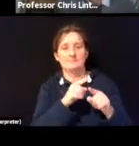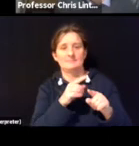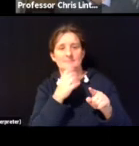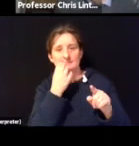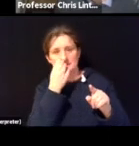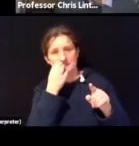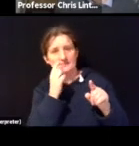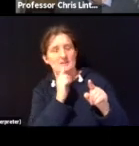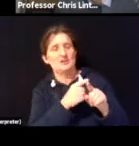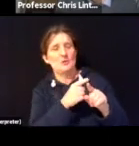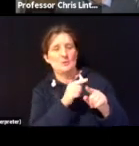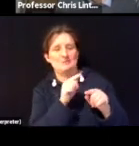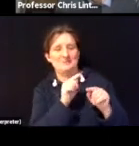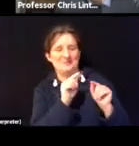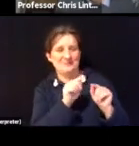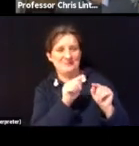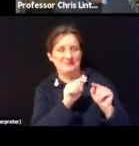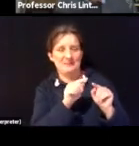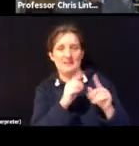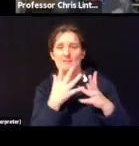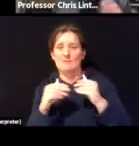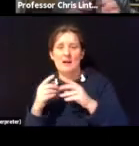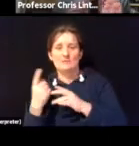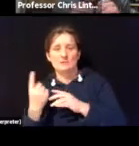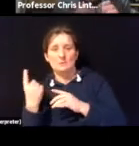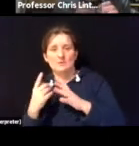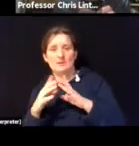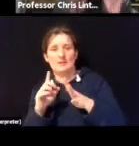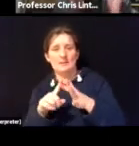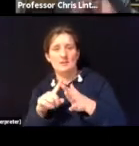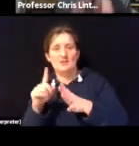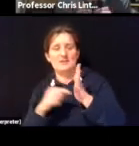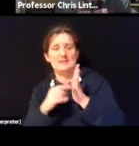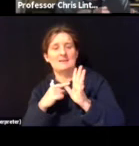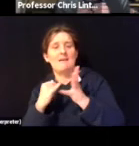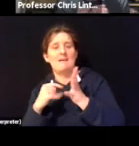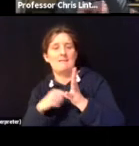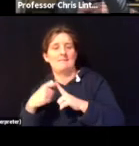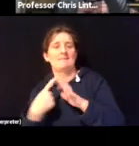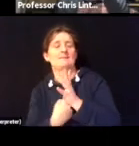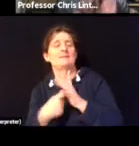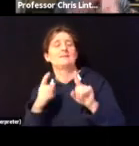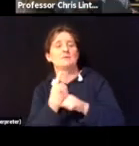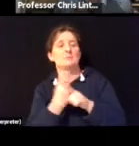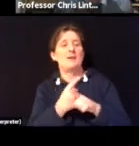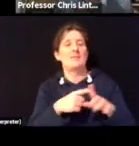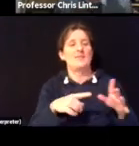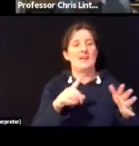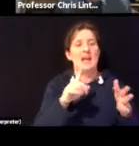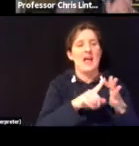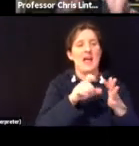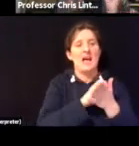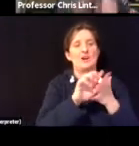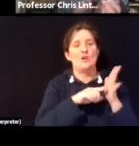British astronomer who's ended up at JAXA, the Japanese space agency. So they've talked about the Ecclewatts zone. Never mind the